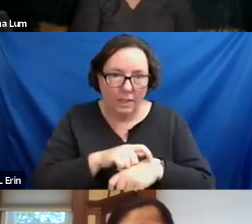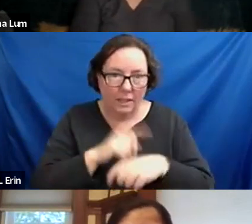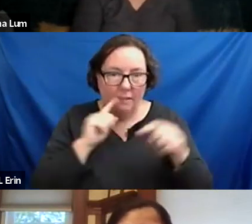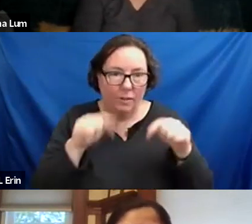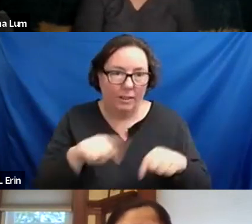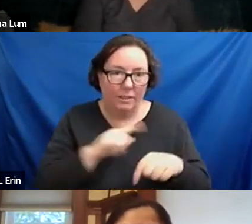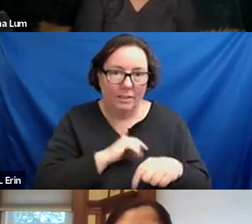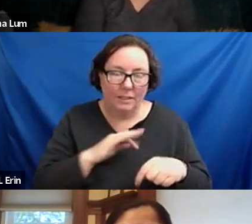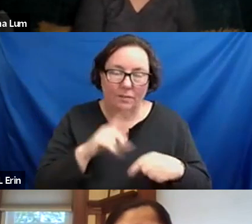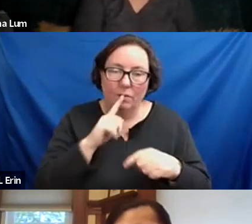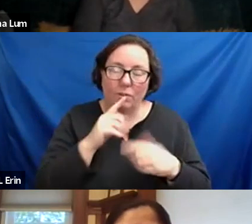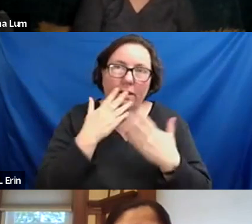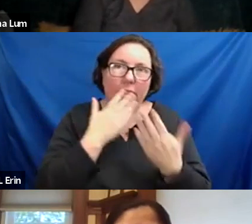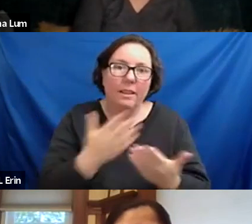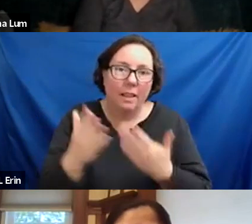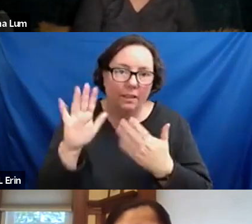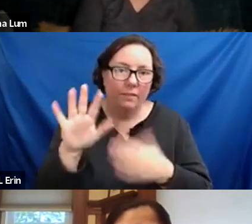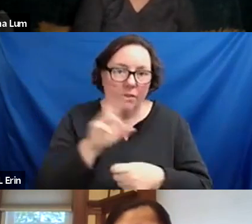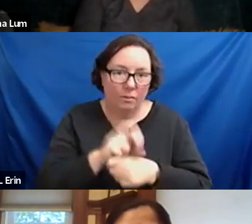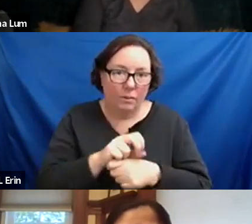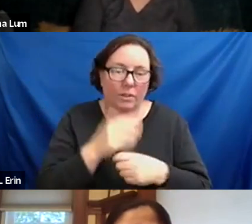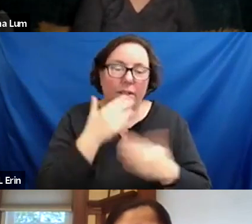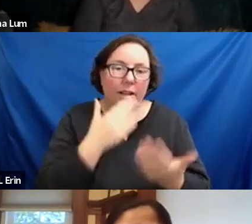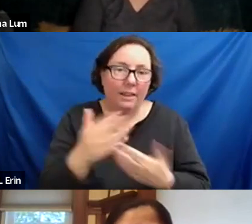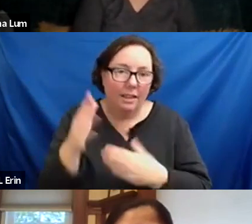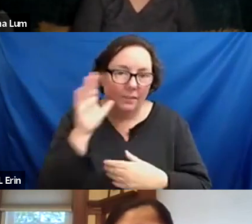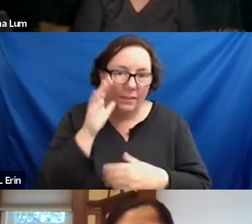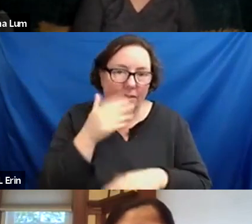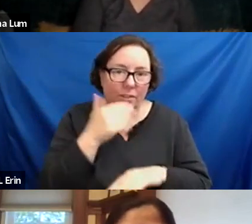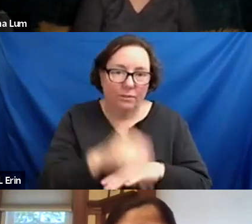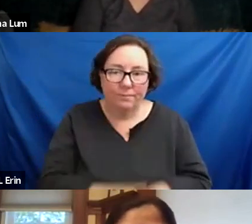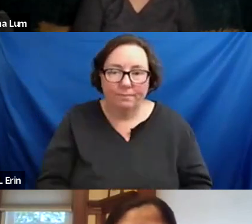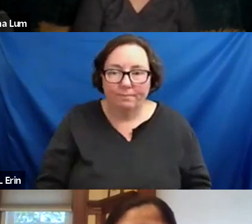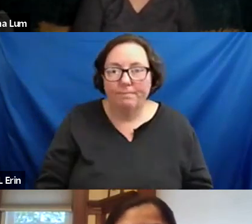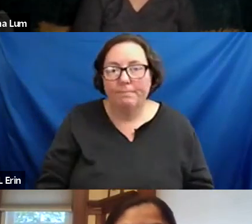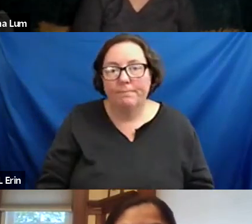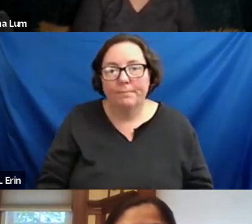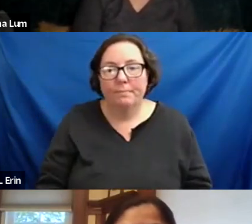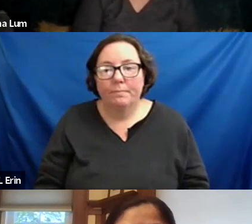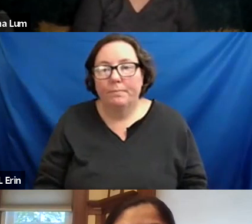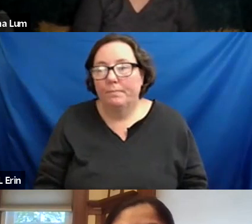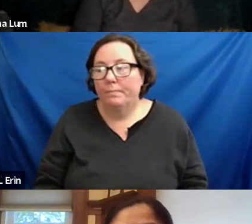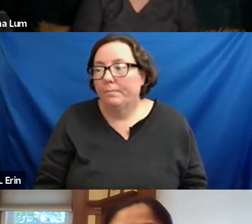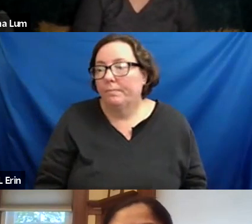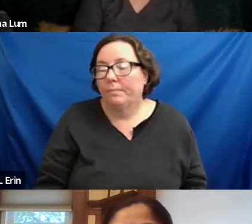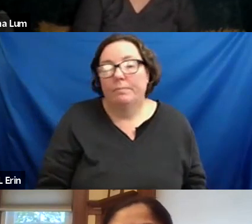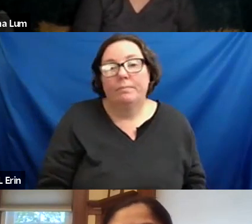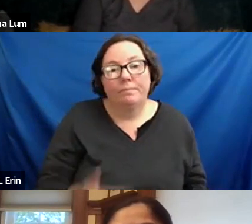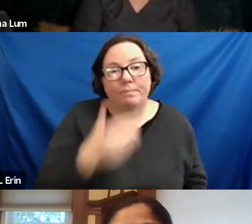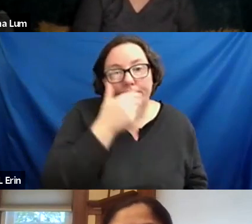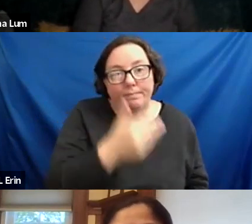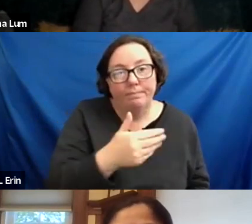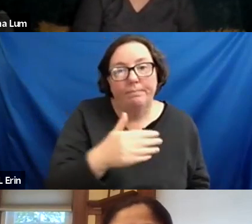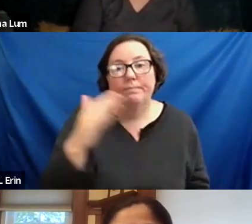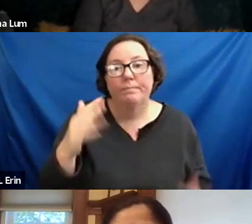task force, so I really do thank you for that, and I thank you for listening. Good night. Thank you very much. I